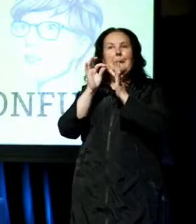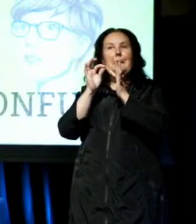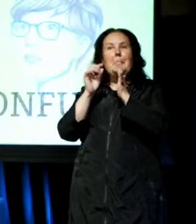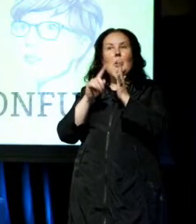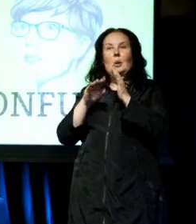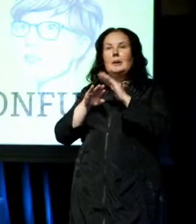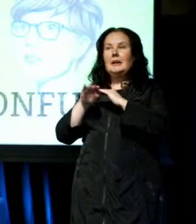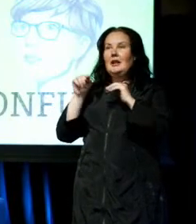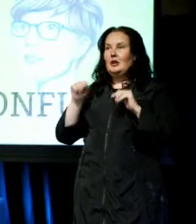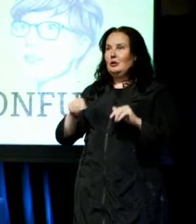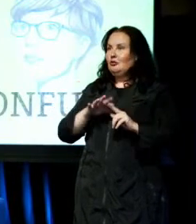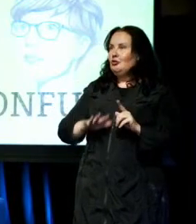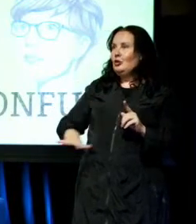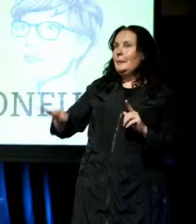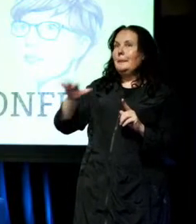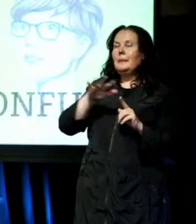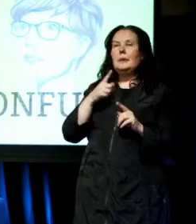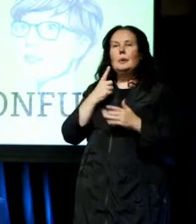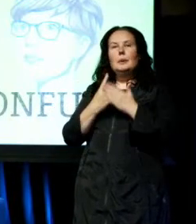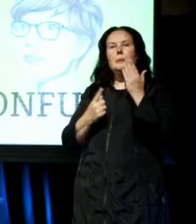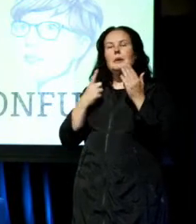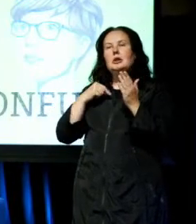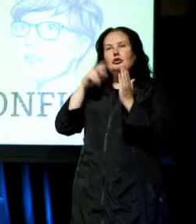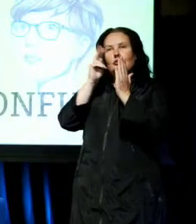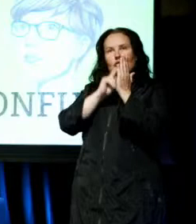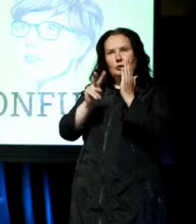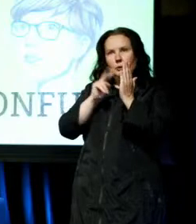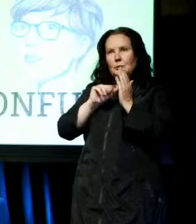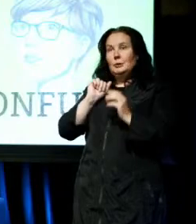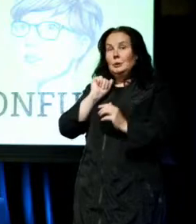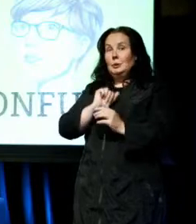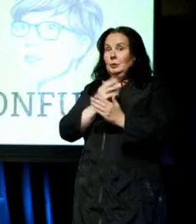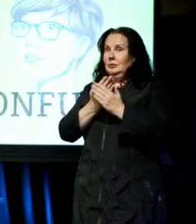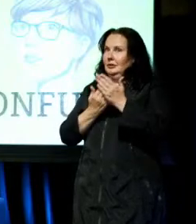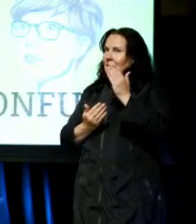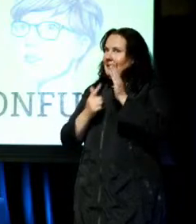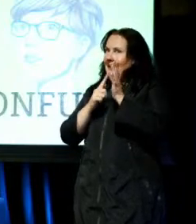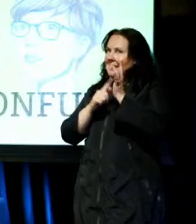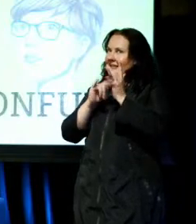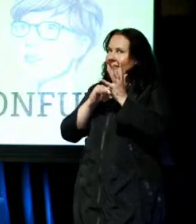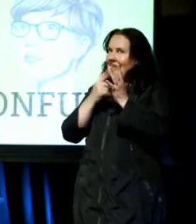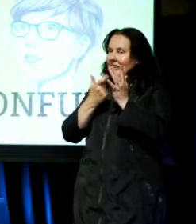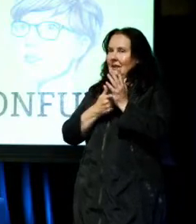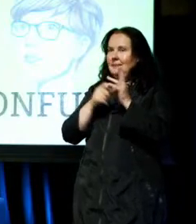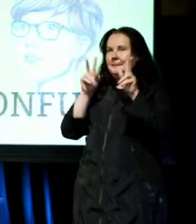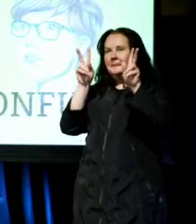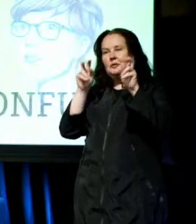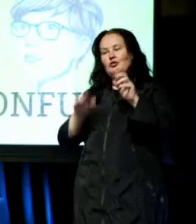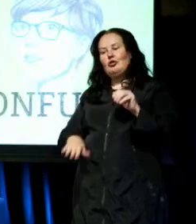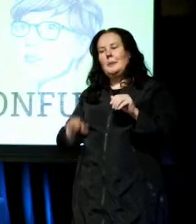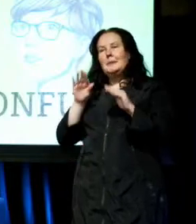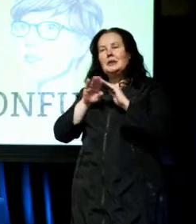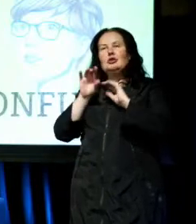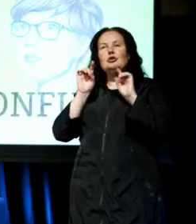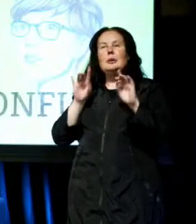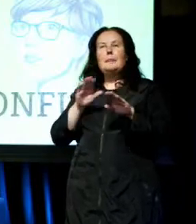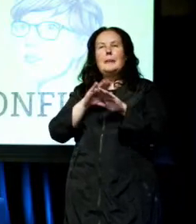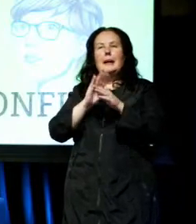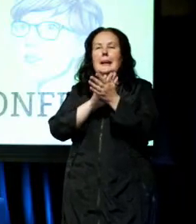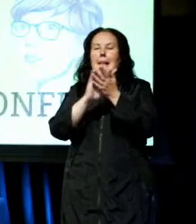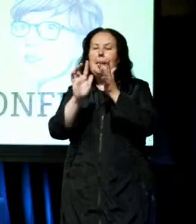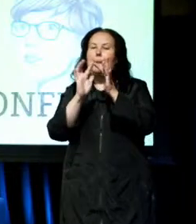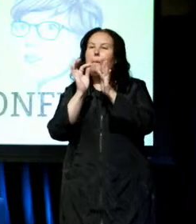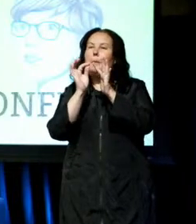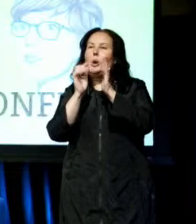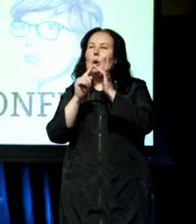only because I read your story in growing up disabled in Australia earlier today, Alistair, and it is about hippo therapy, which has nothing to do with